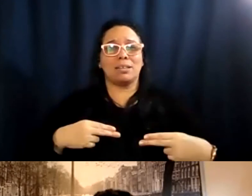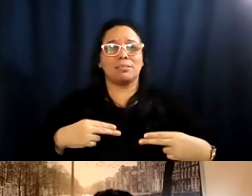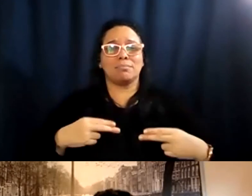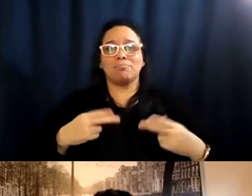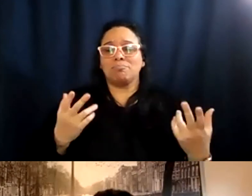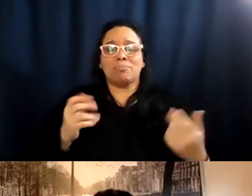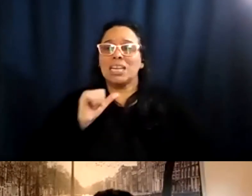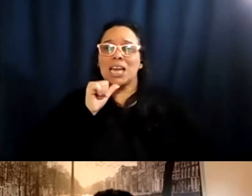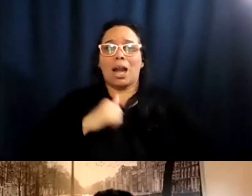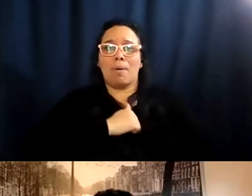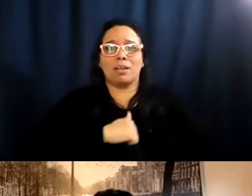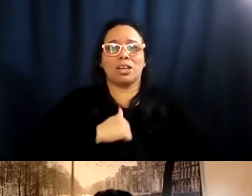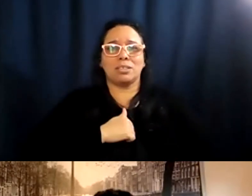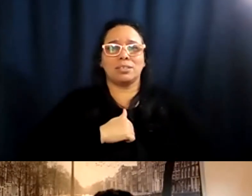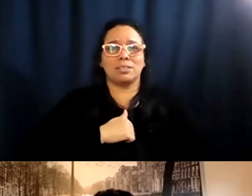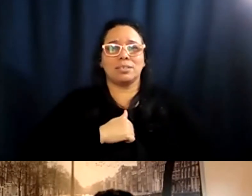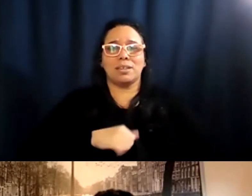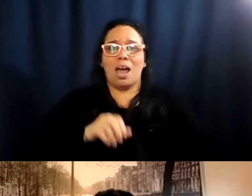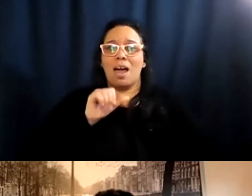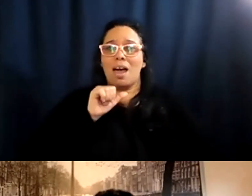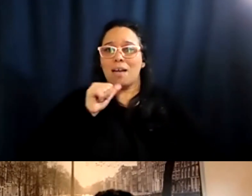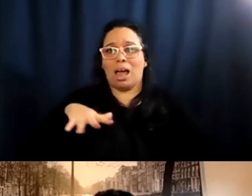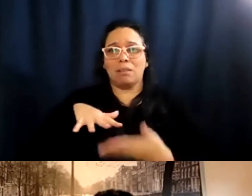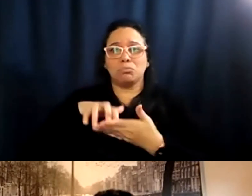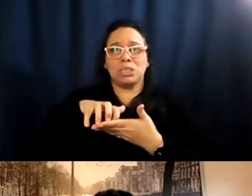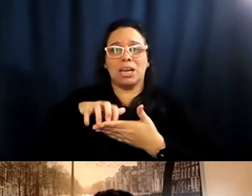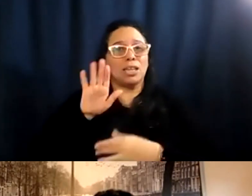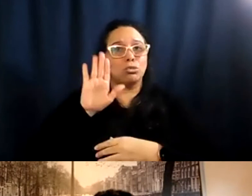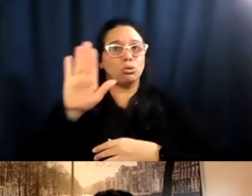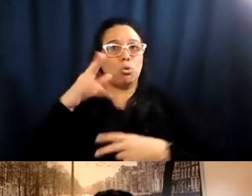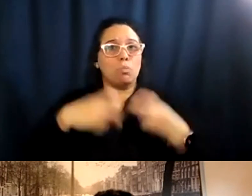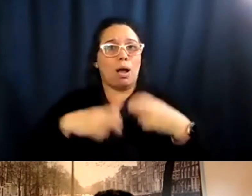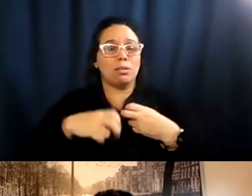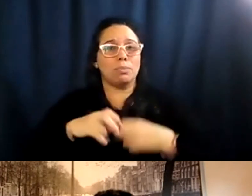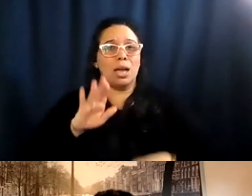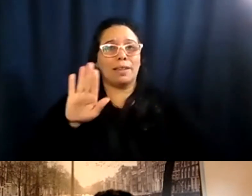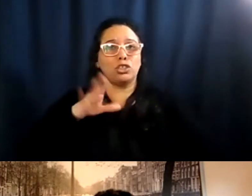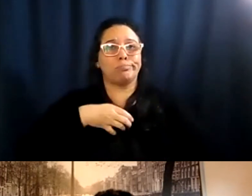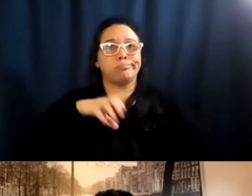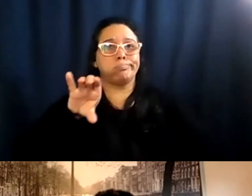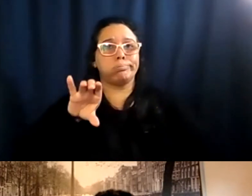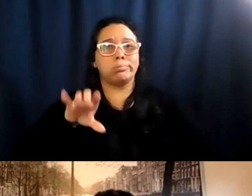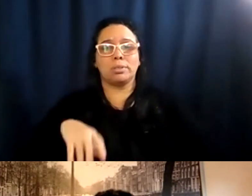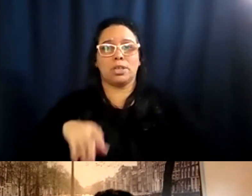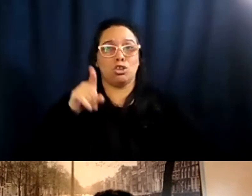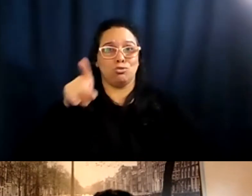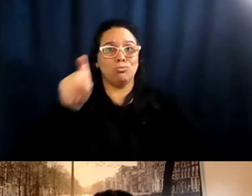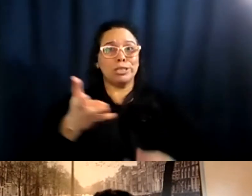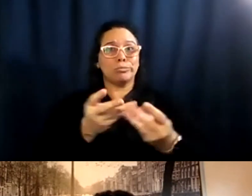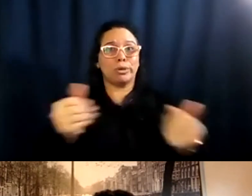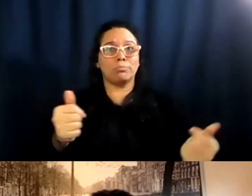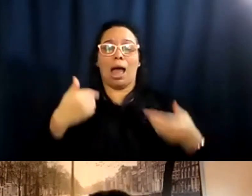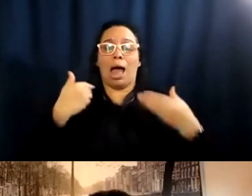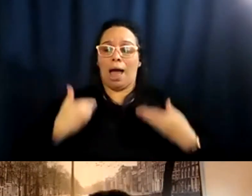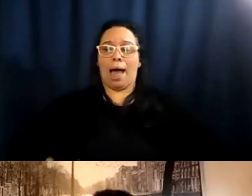unapologetically said like, I'm not an N-word. Like that's your problem. That's your projection. That's something you need to work out. I am fully human,